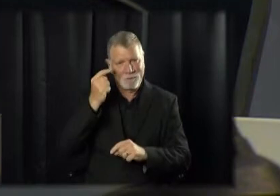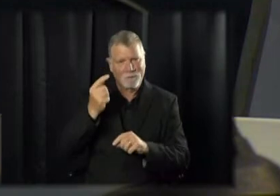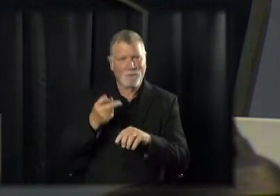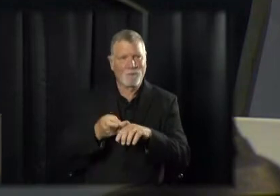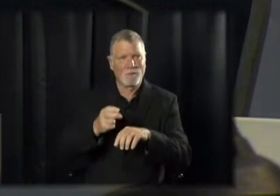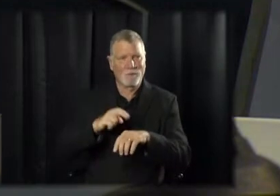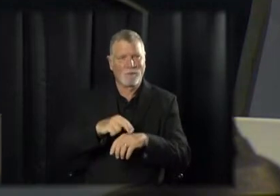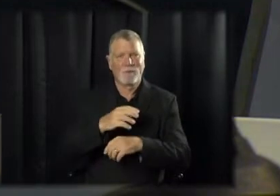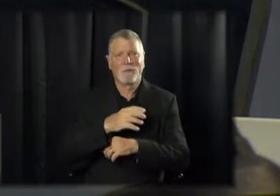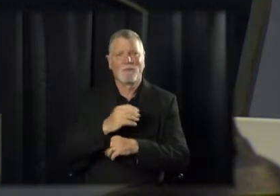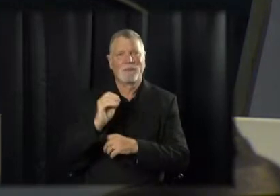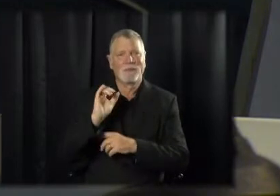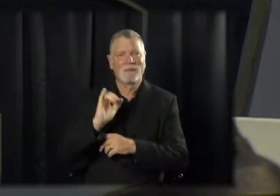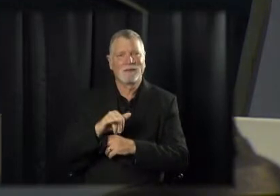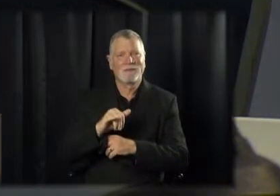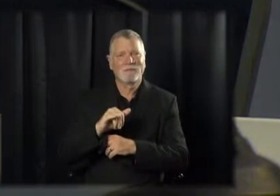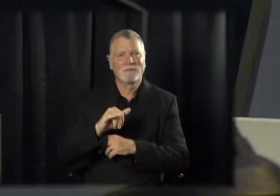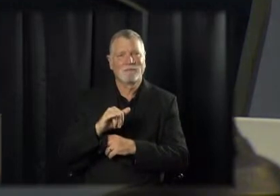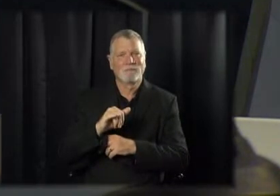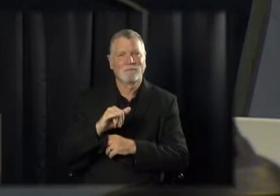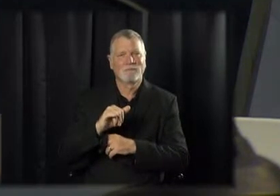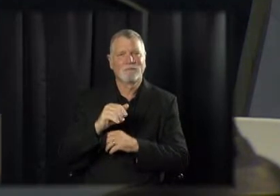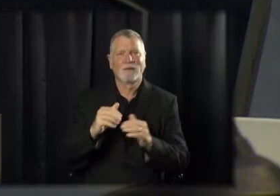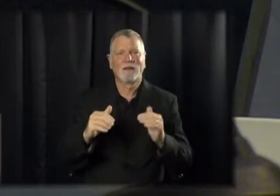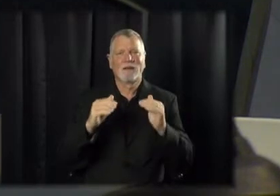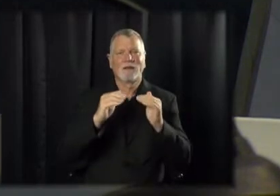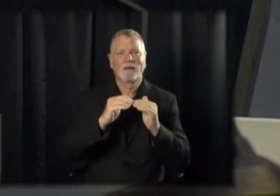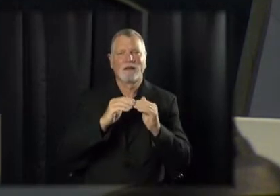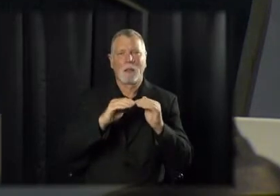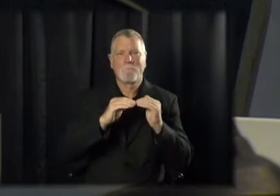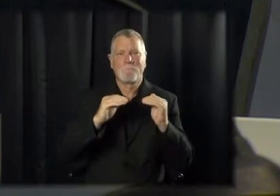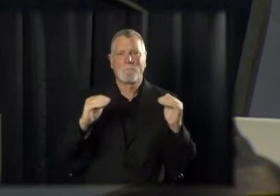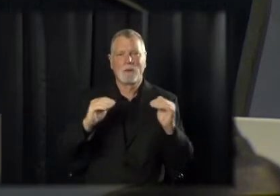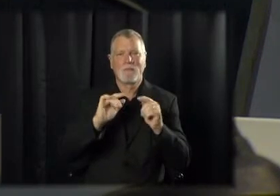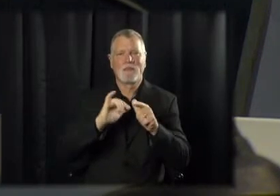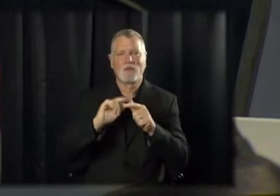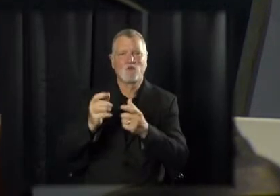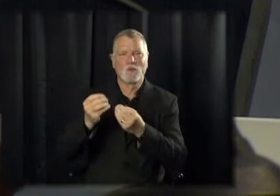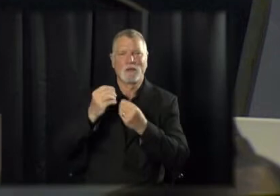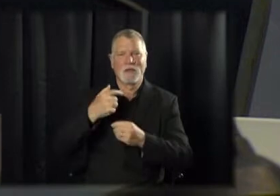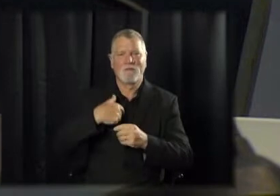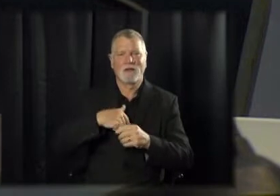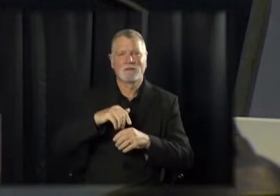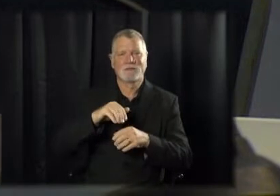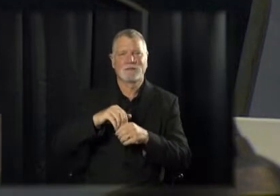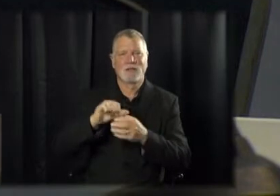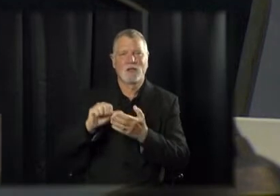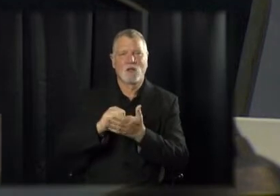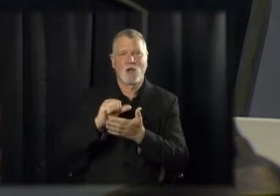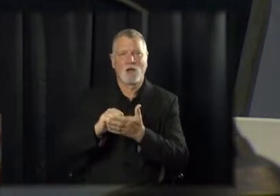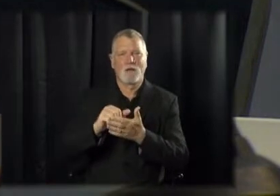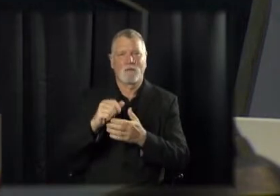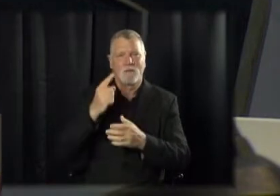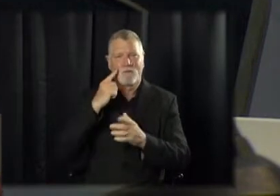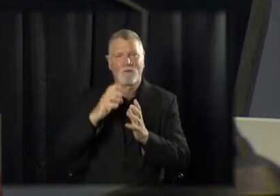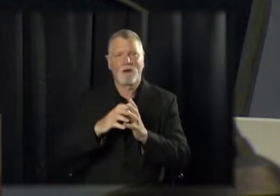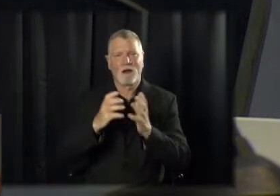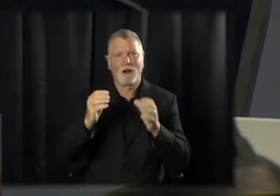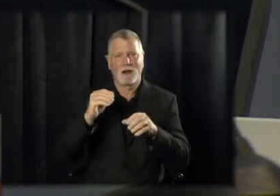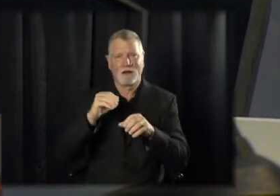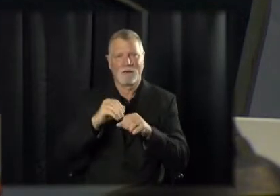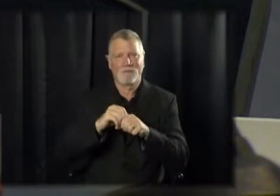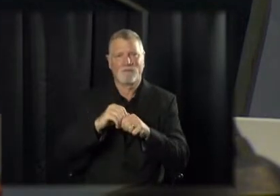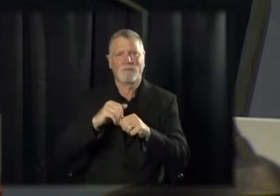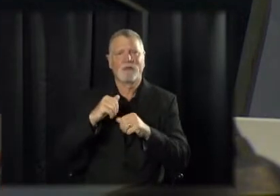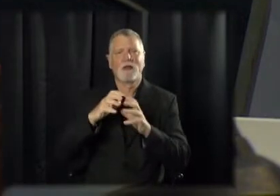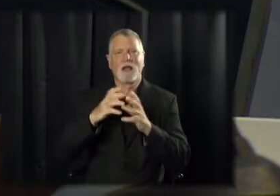Puerto Rico. That is equivalent of the benchmark that you gave us in your documentation of how it is in the